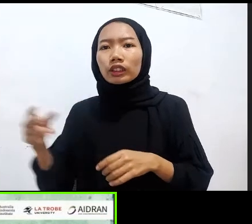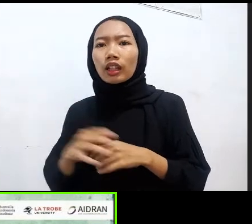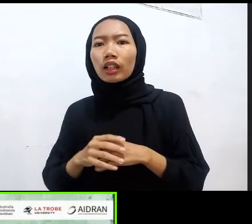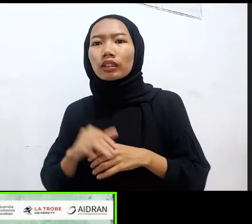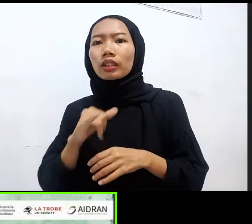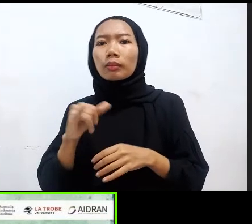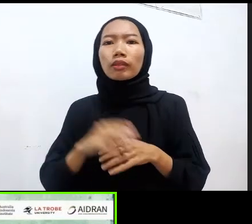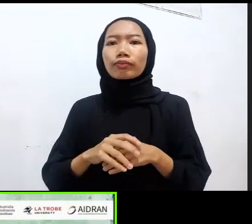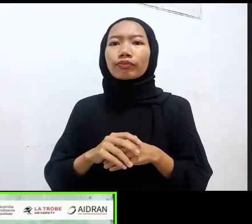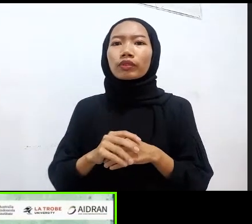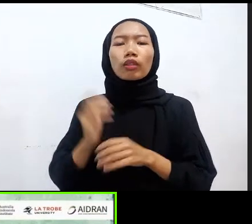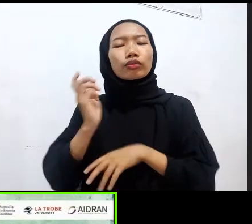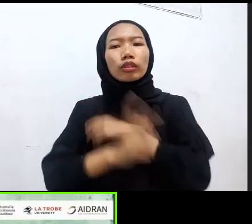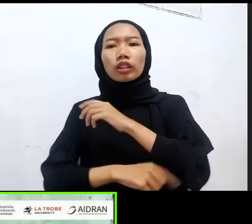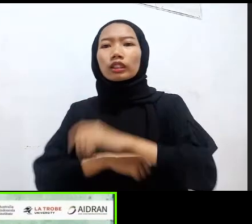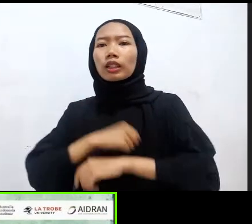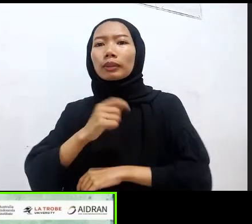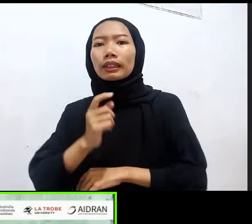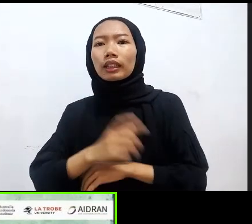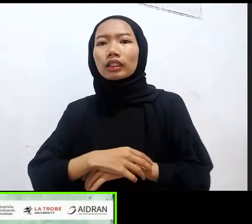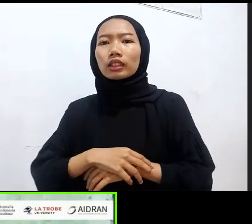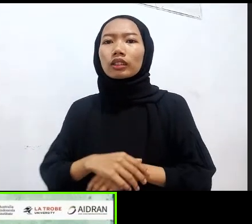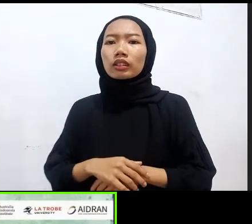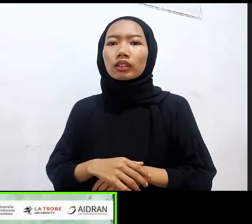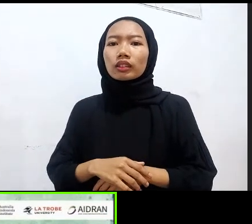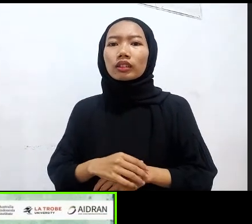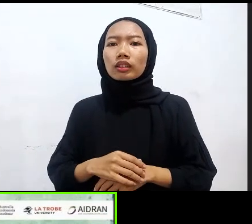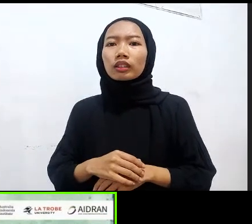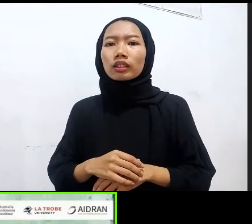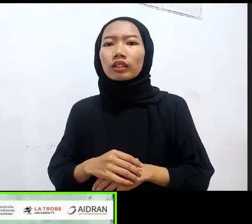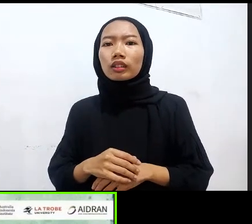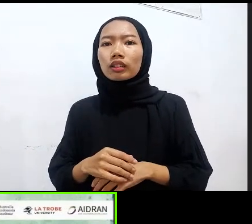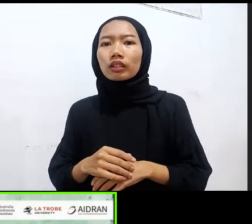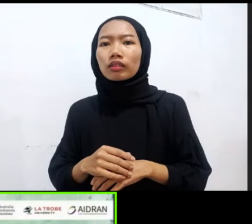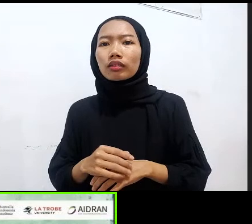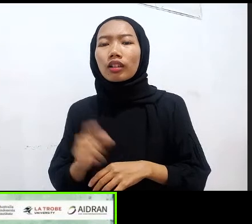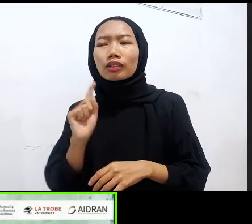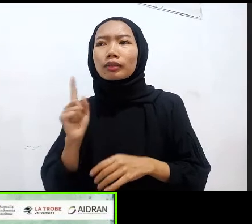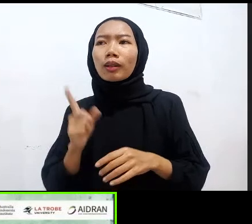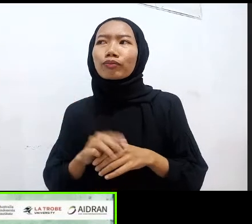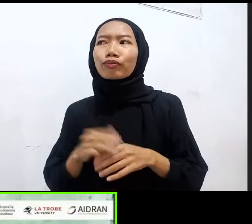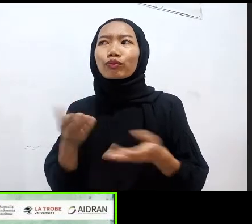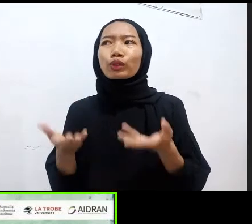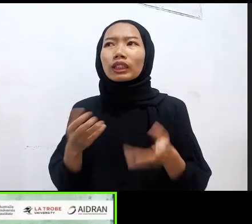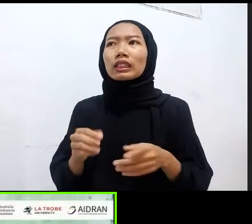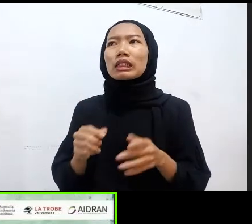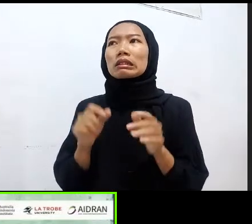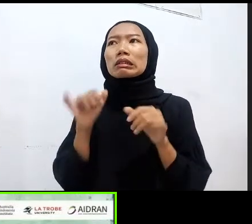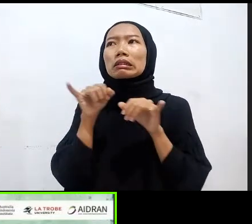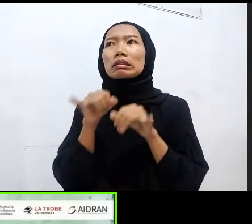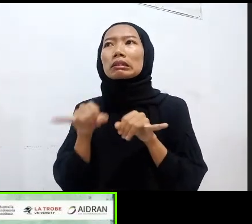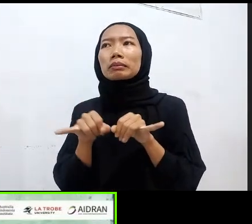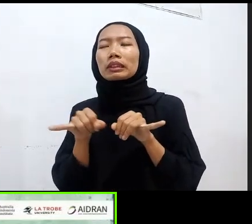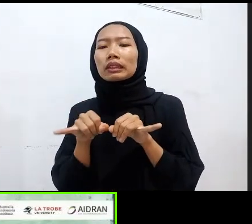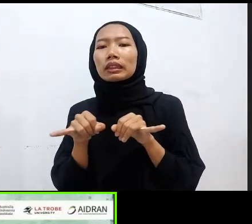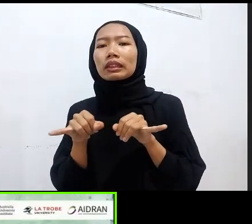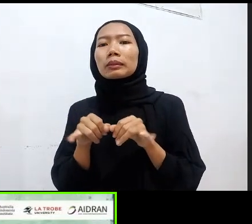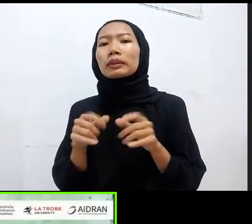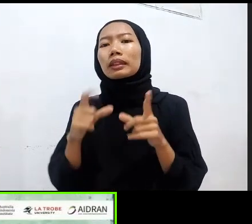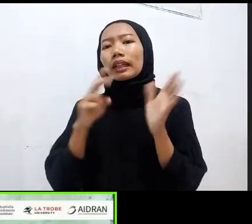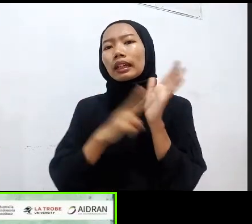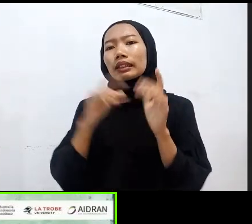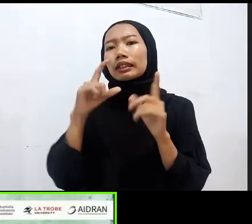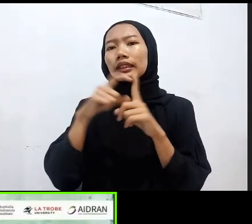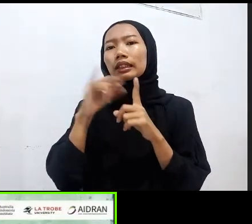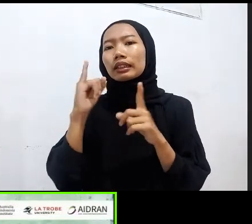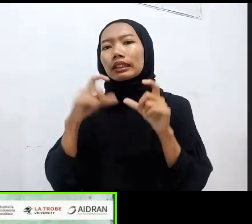And hopefully you'll be happy next time. We would like to invite you again. Maybe we'd like to learn more about NDIS and how it can be implemented